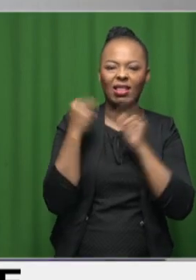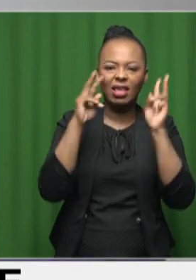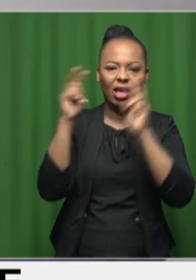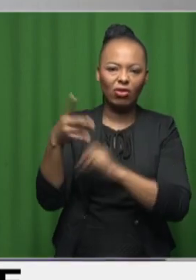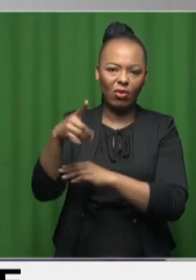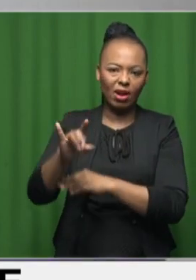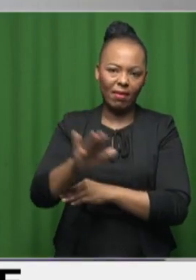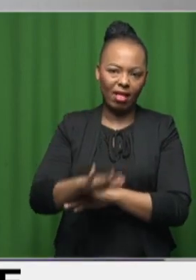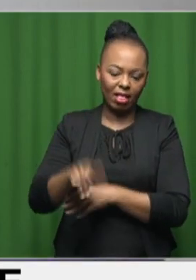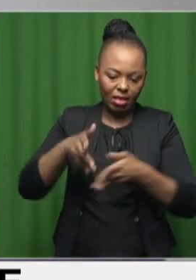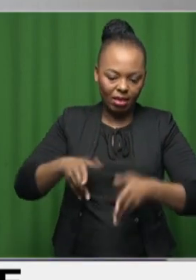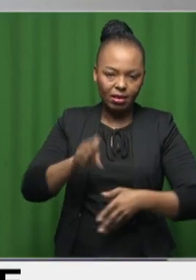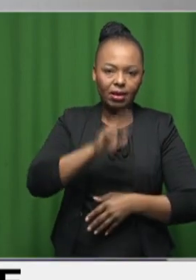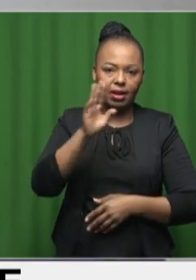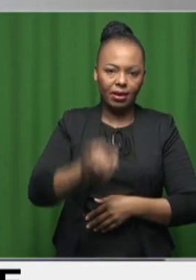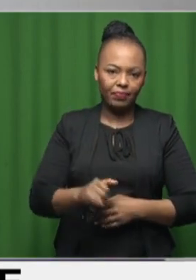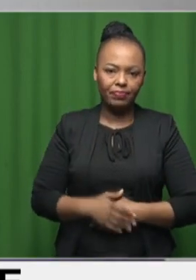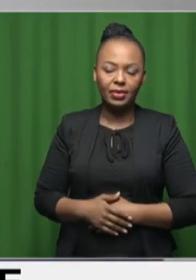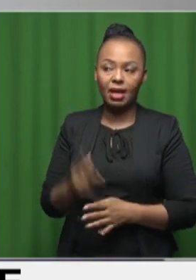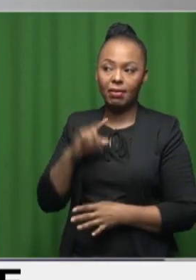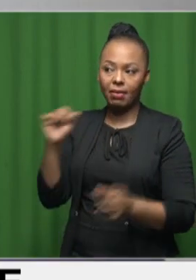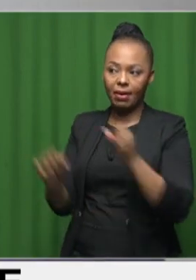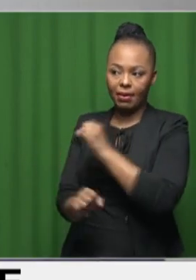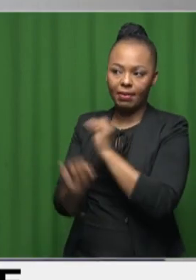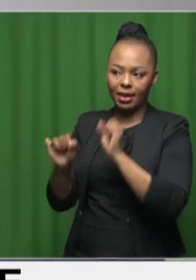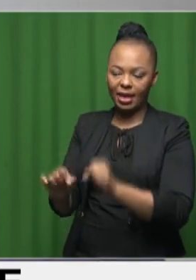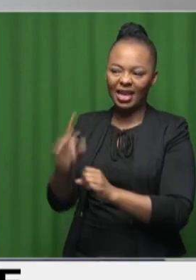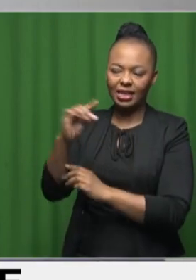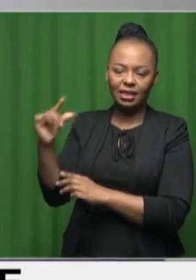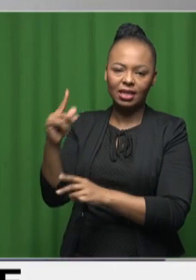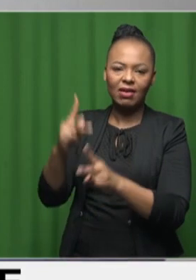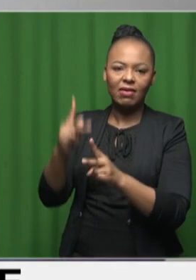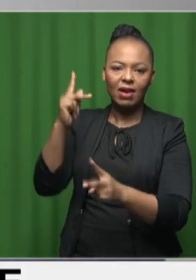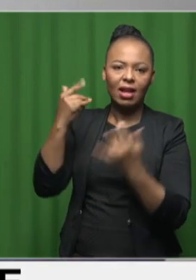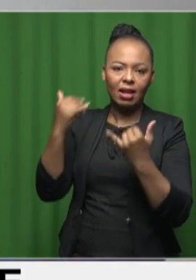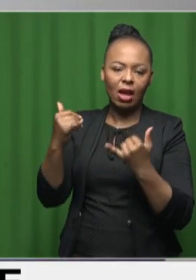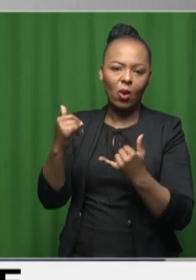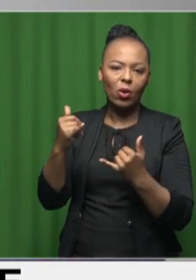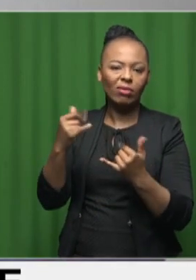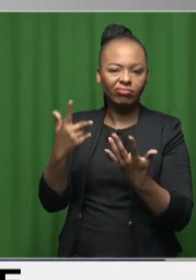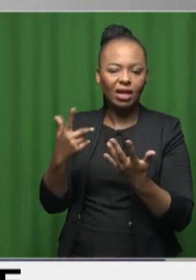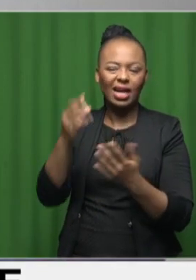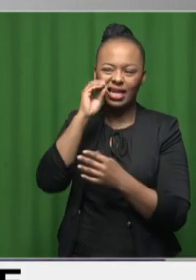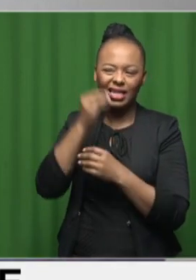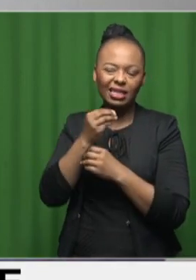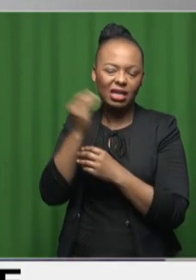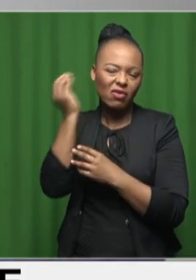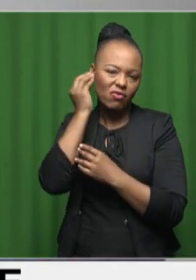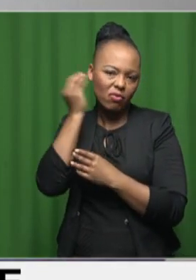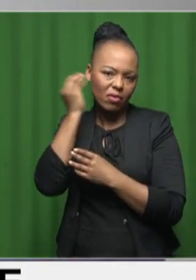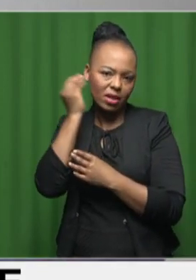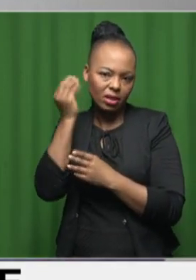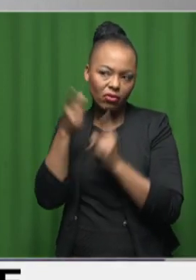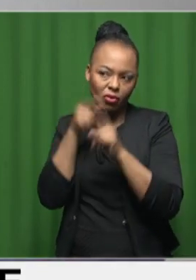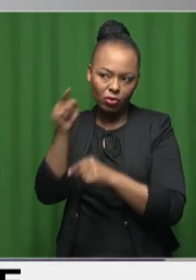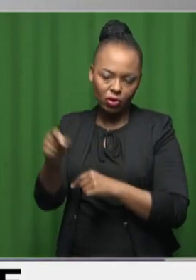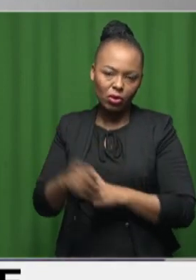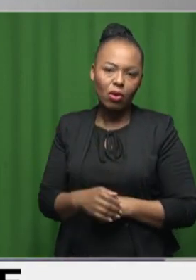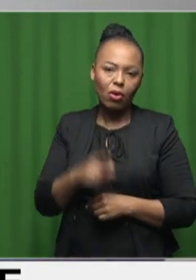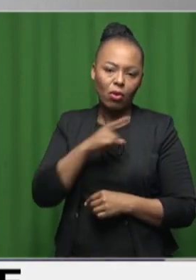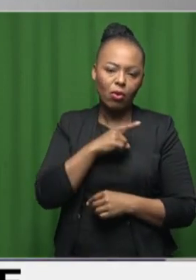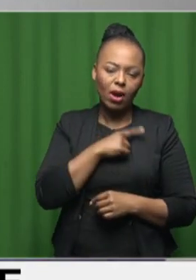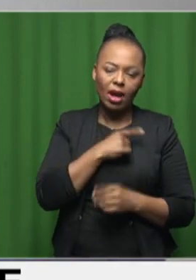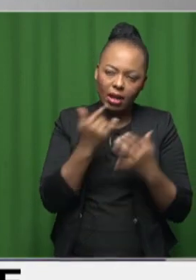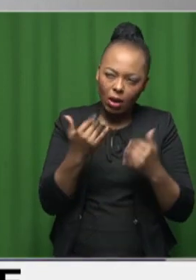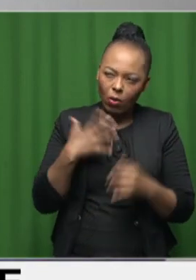So, DG, I'm wrapping up with you, but just the final sort of details that I need from you is if people,